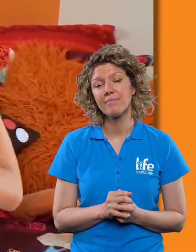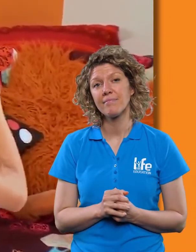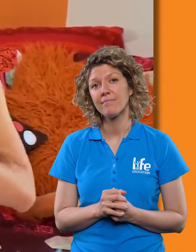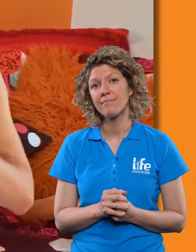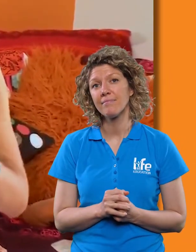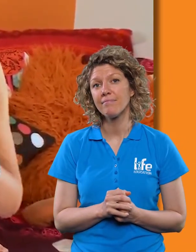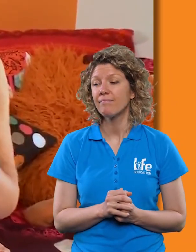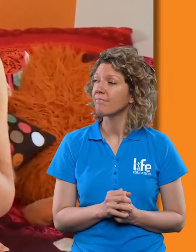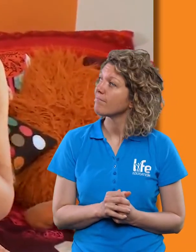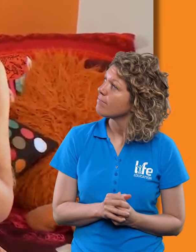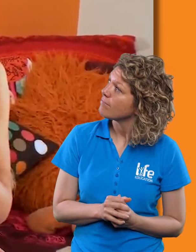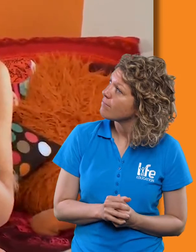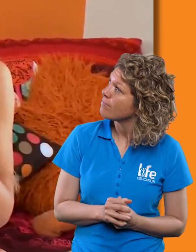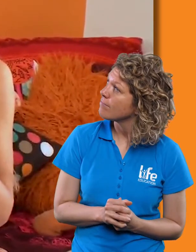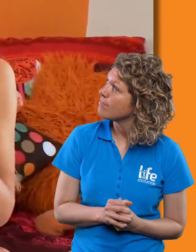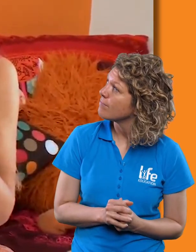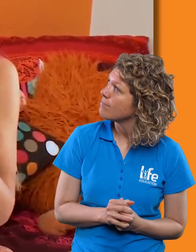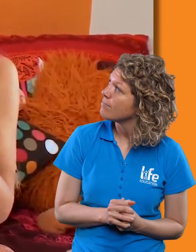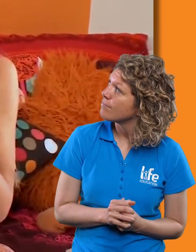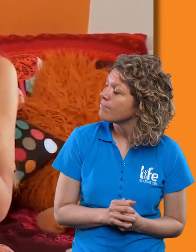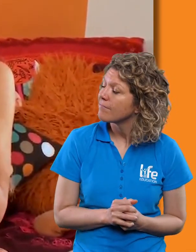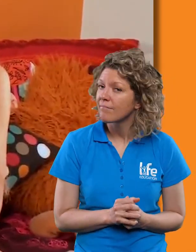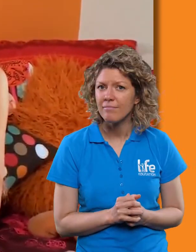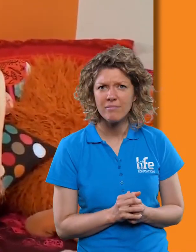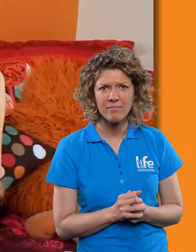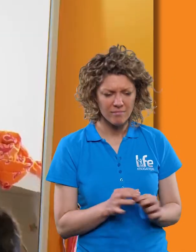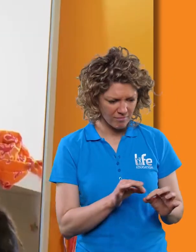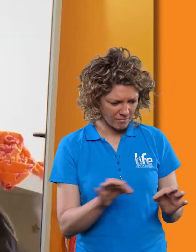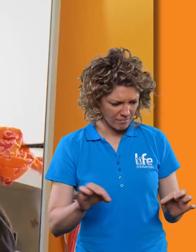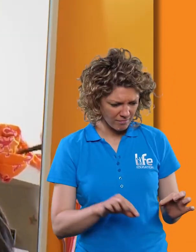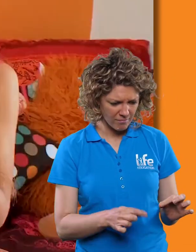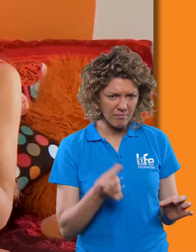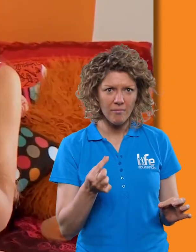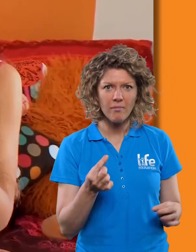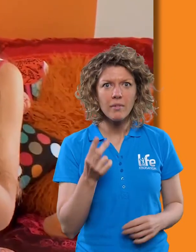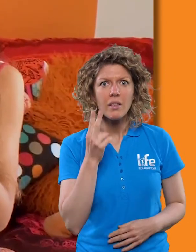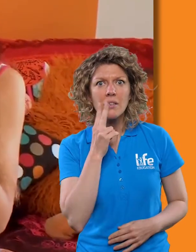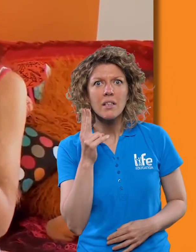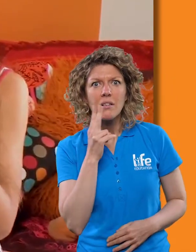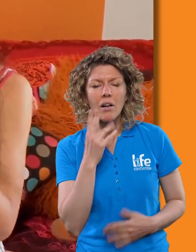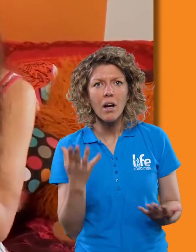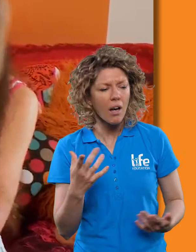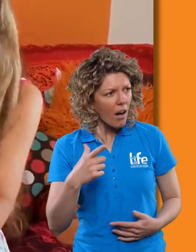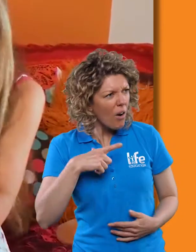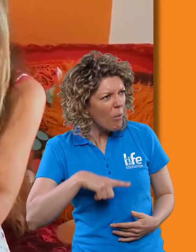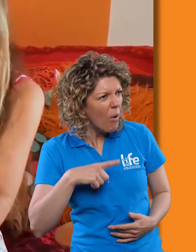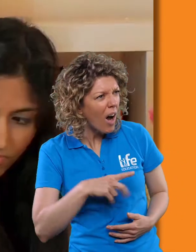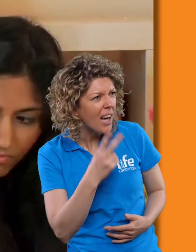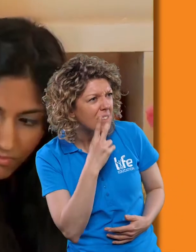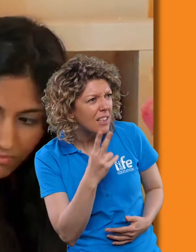care if I freeze. Good then. Oh, why do you have these? What? Since when did you smoke?